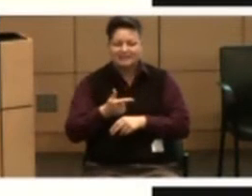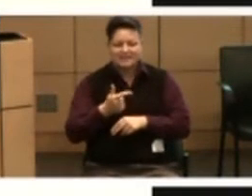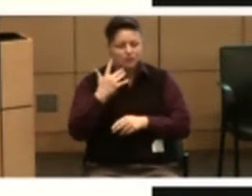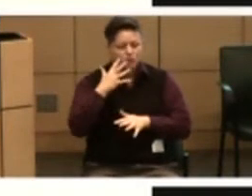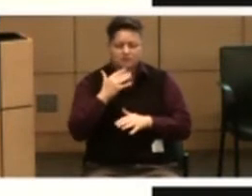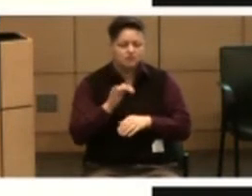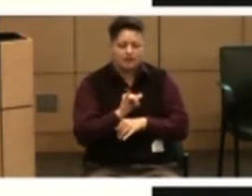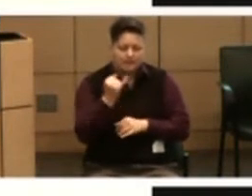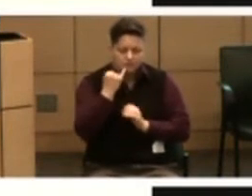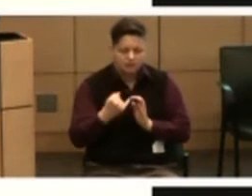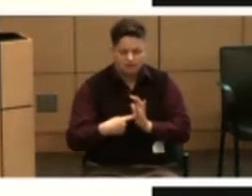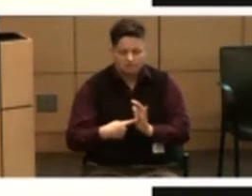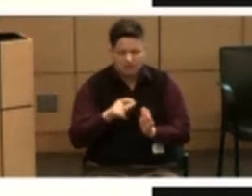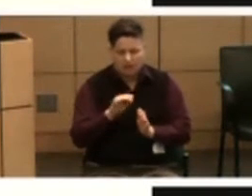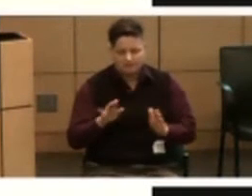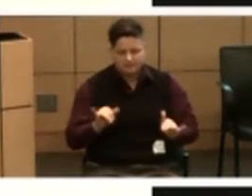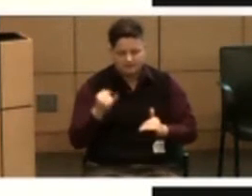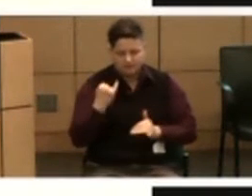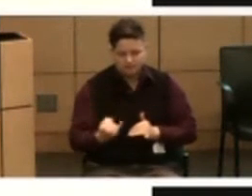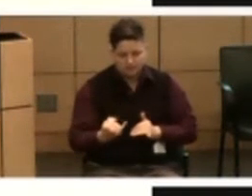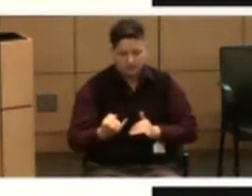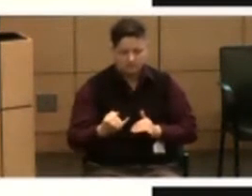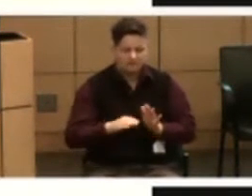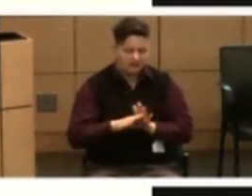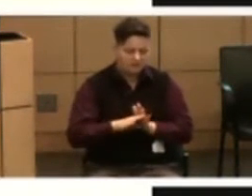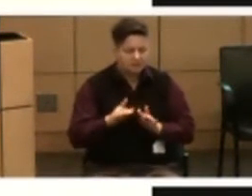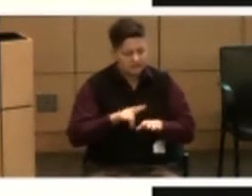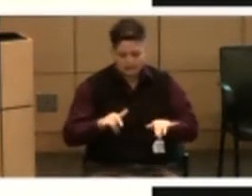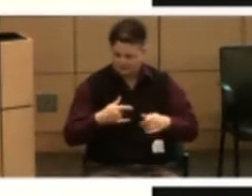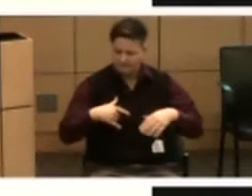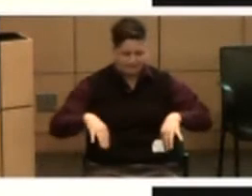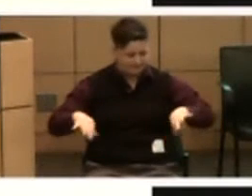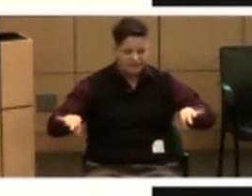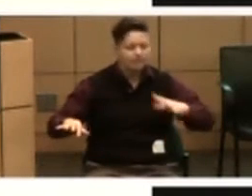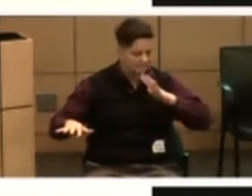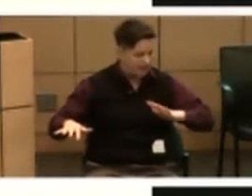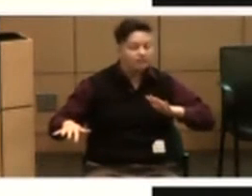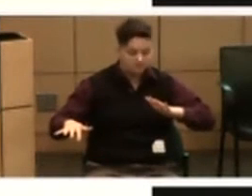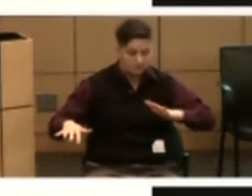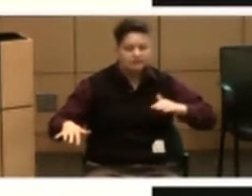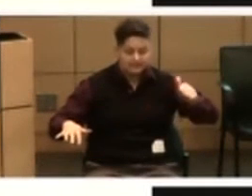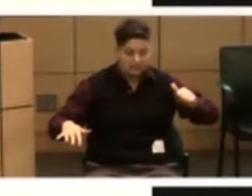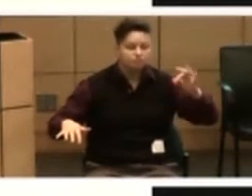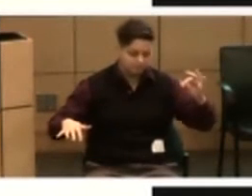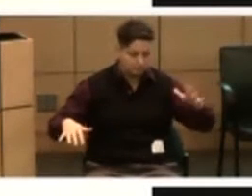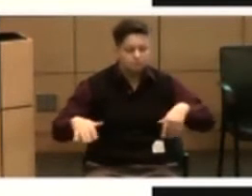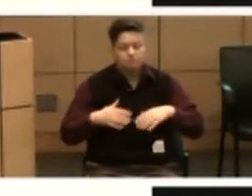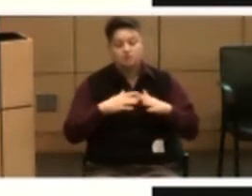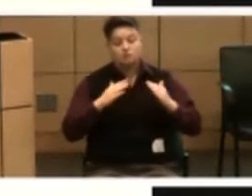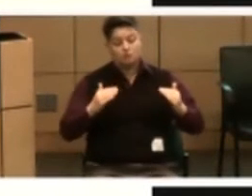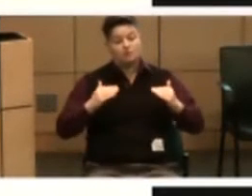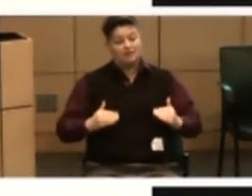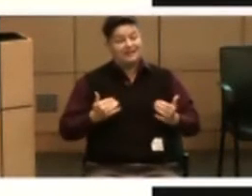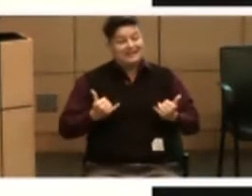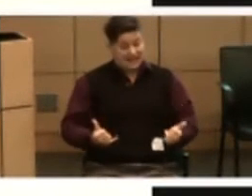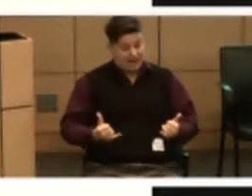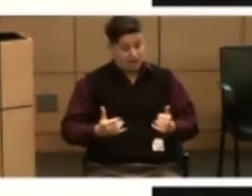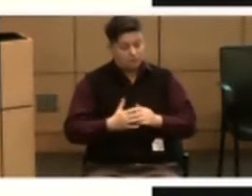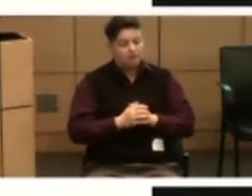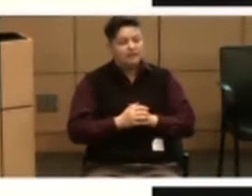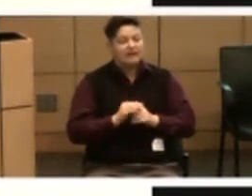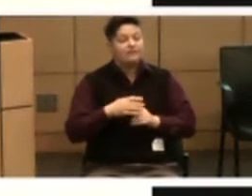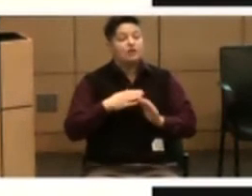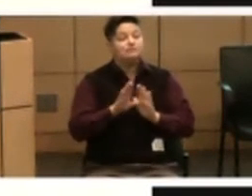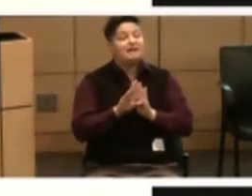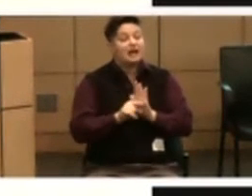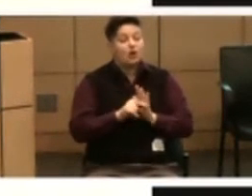And it's based on some of the developmental studies. What we do know as well is that these difficulties are larger when the background's competing speech. So it